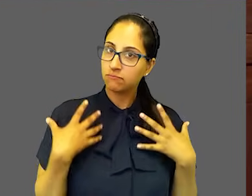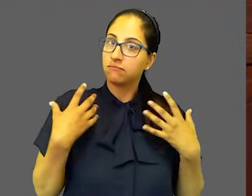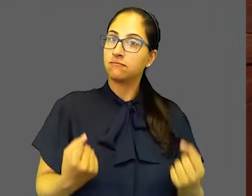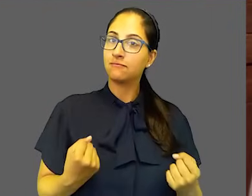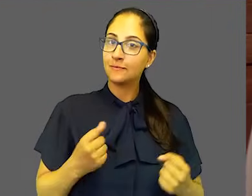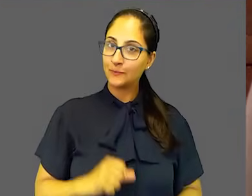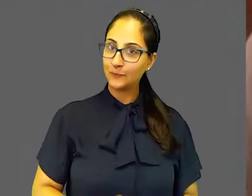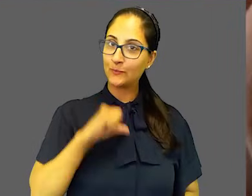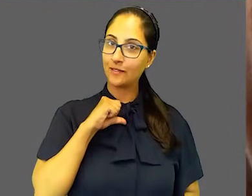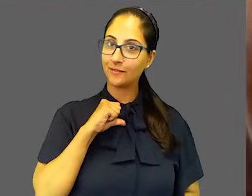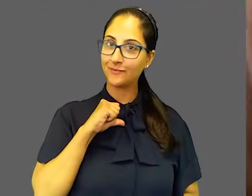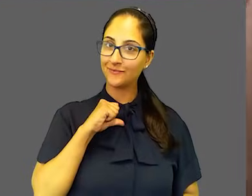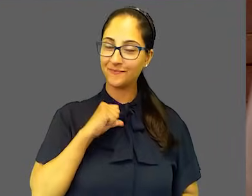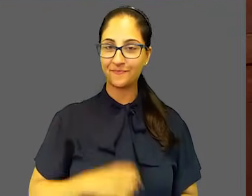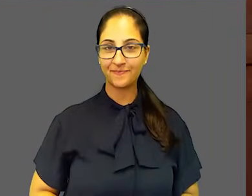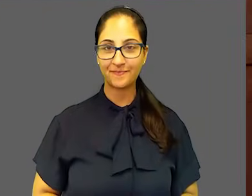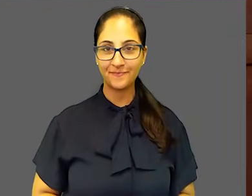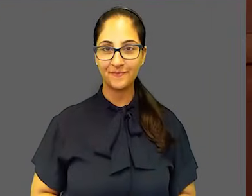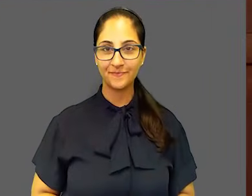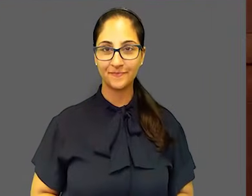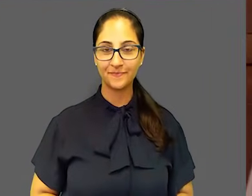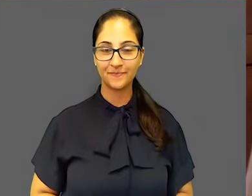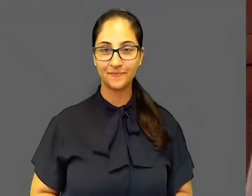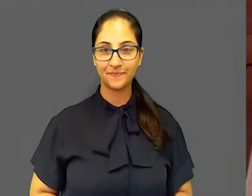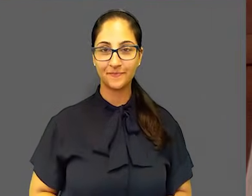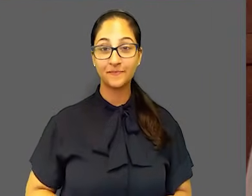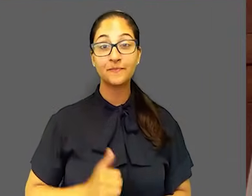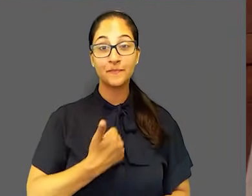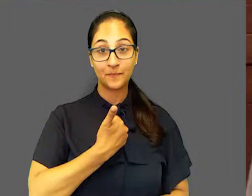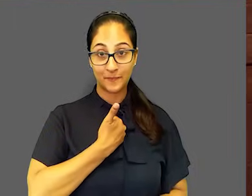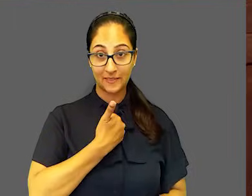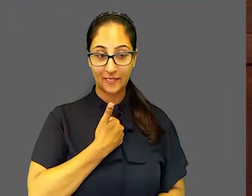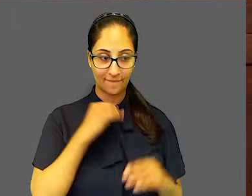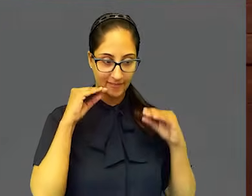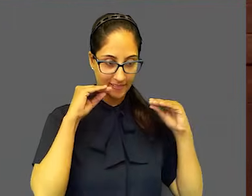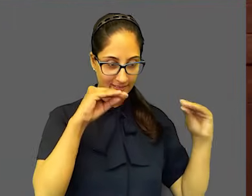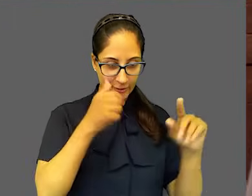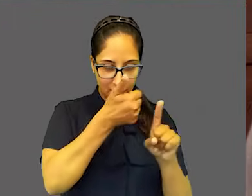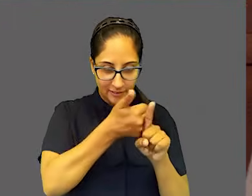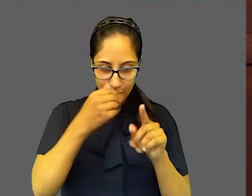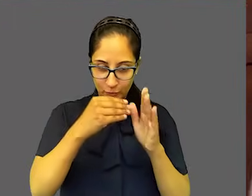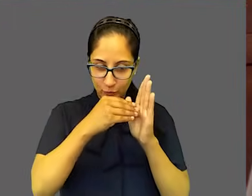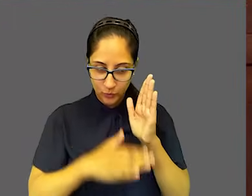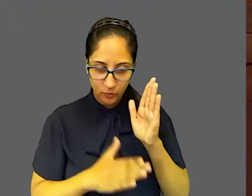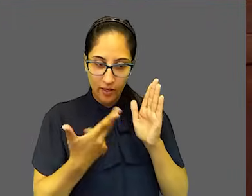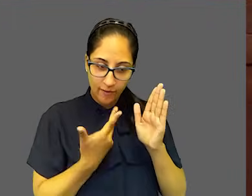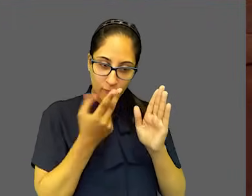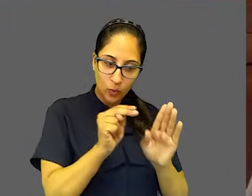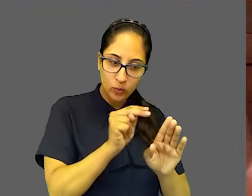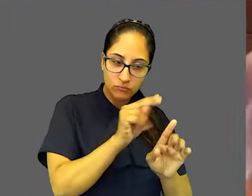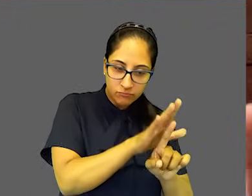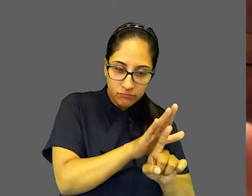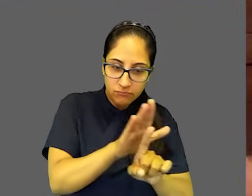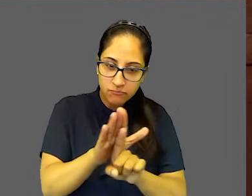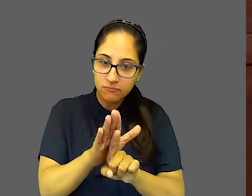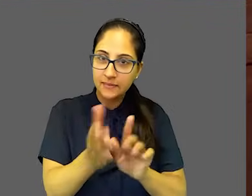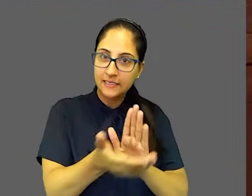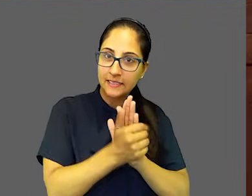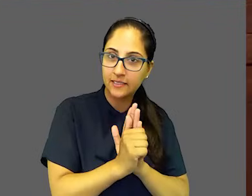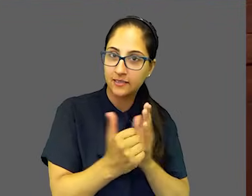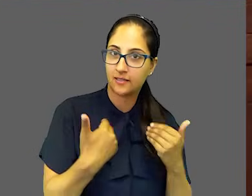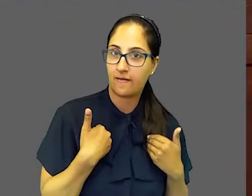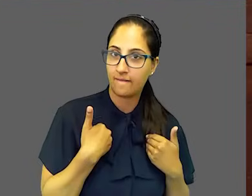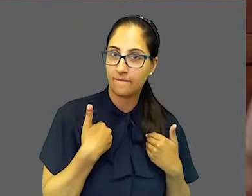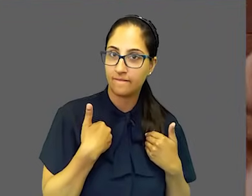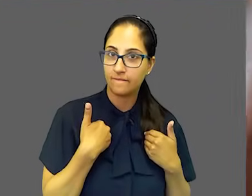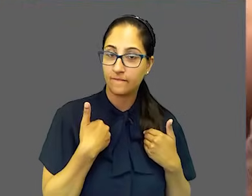tell my students that, each one of us has an ability to do, to paint or artistic work. We might have different abilities, but I would